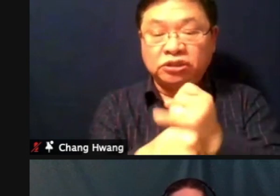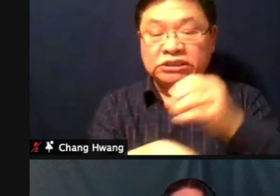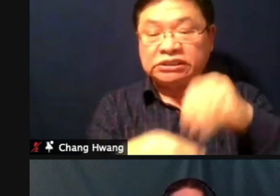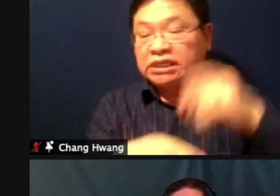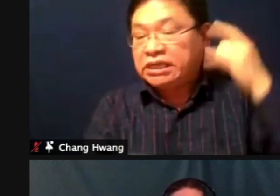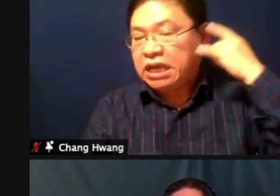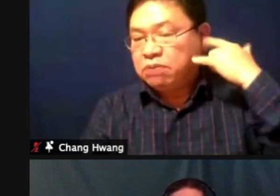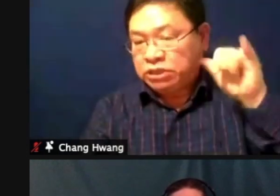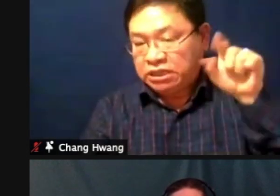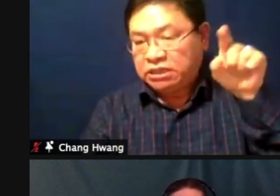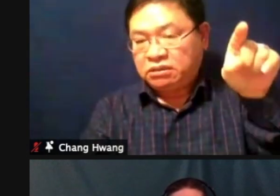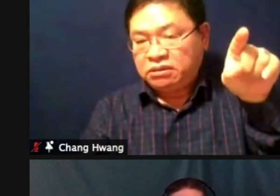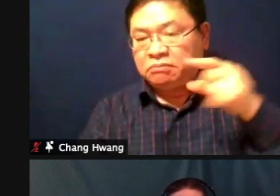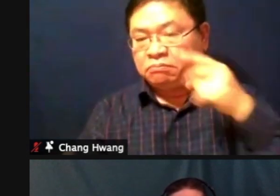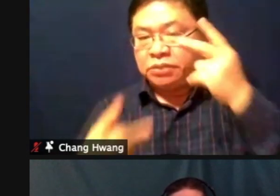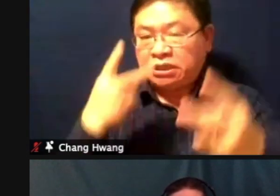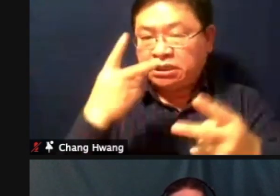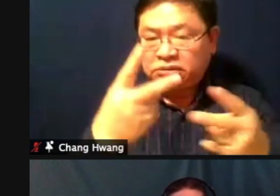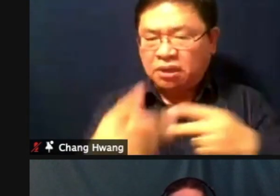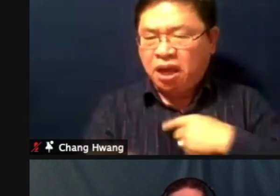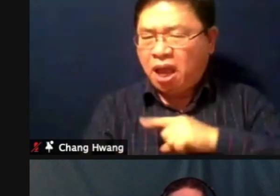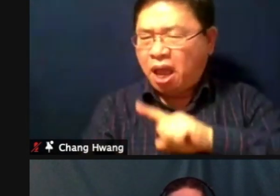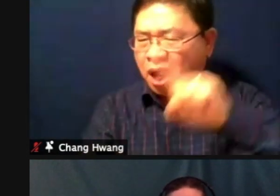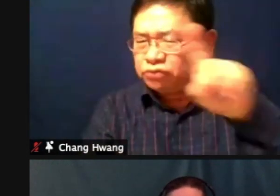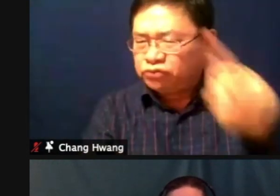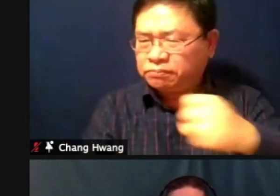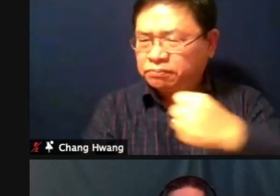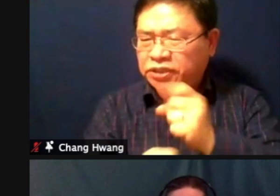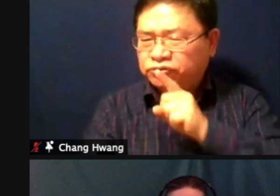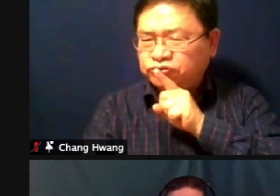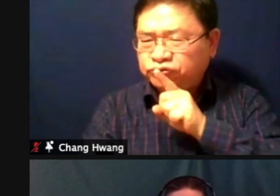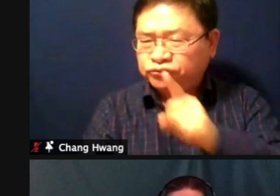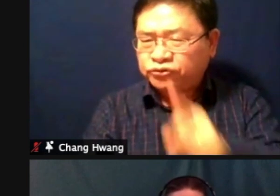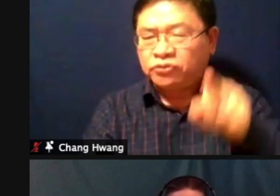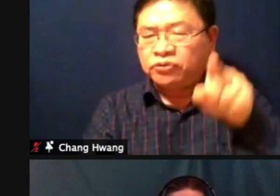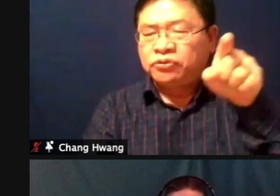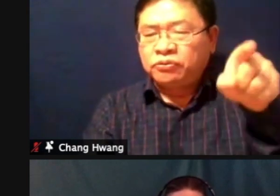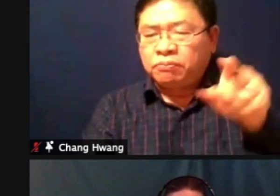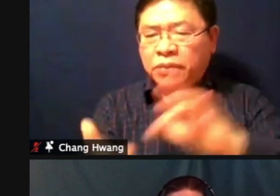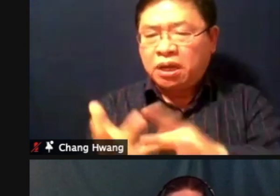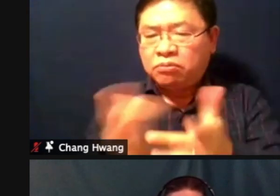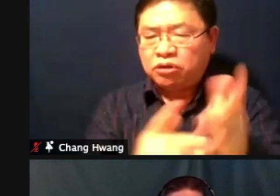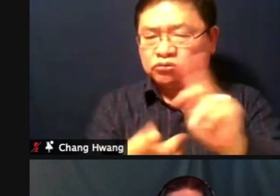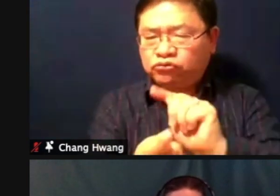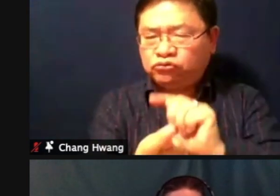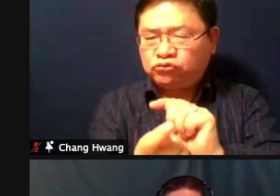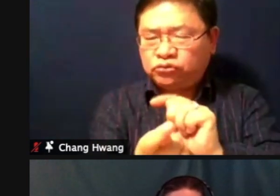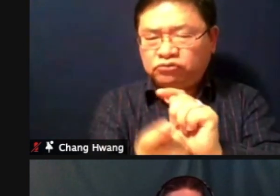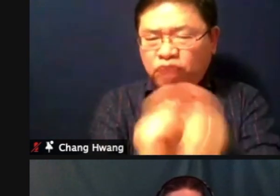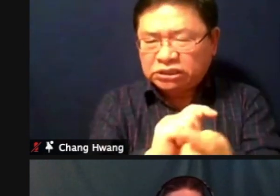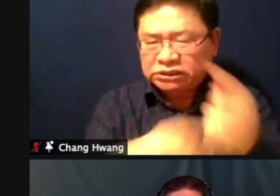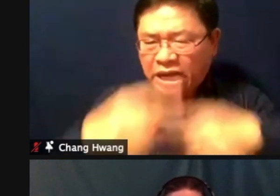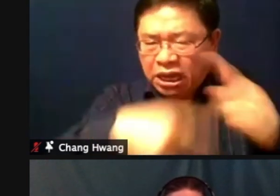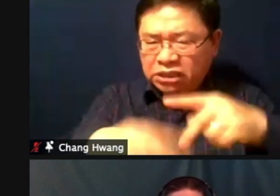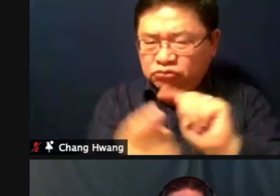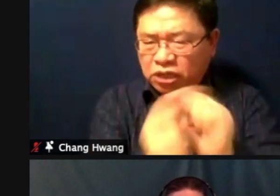in California, and that was in 1996. And while I was there, I asked them, I wanted